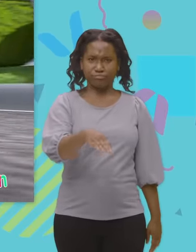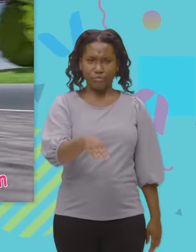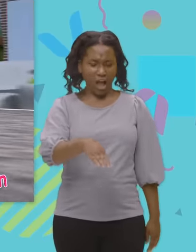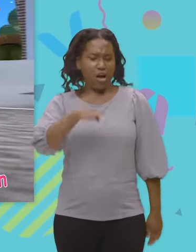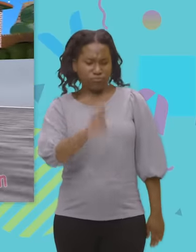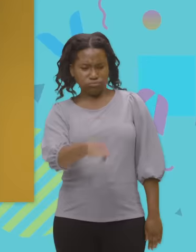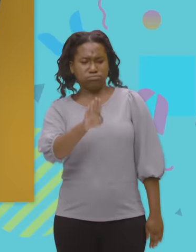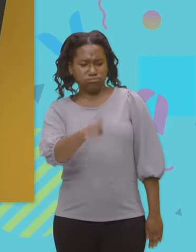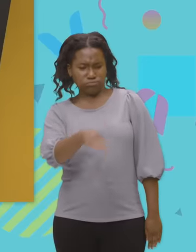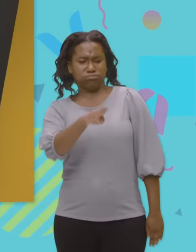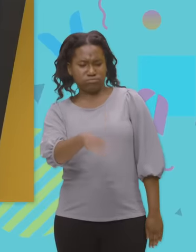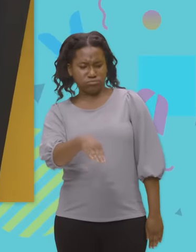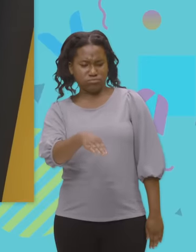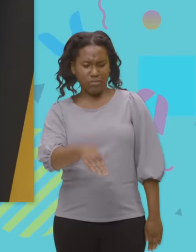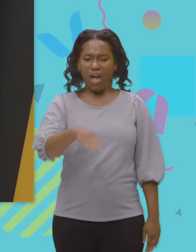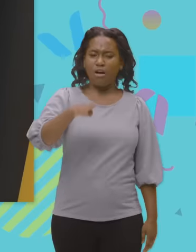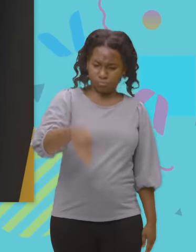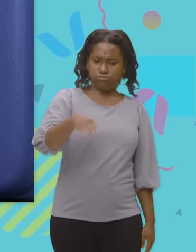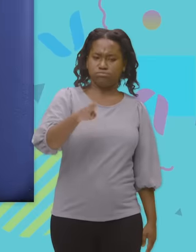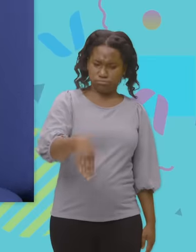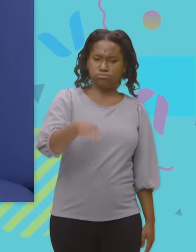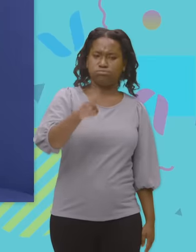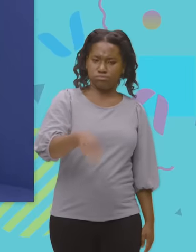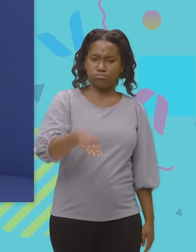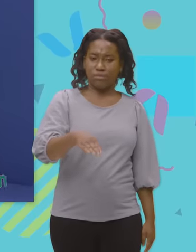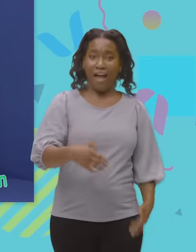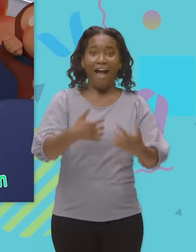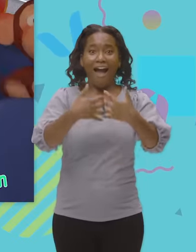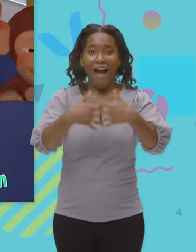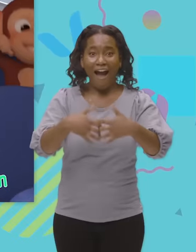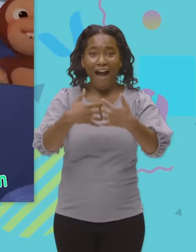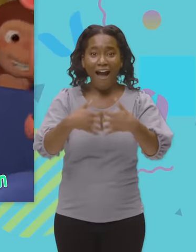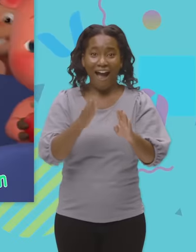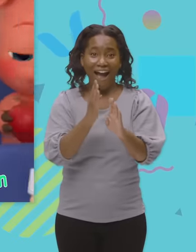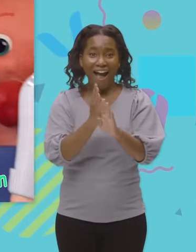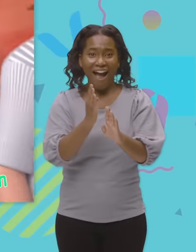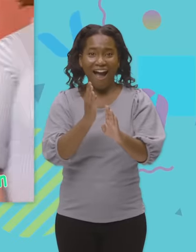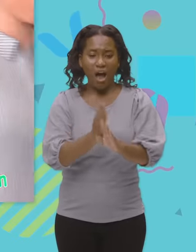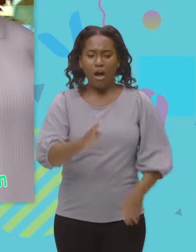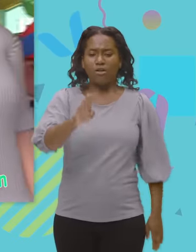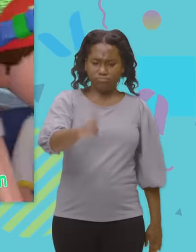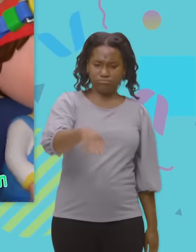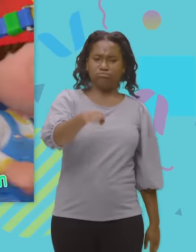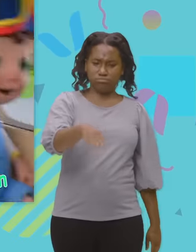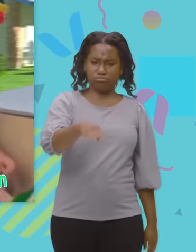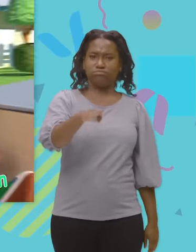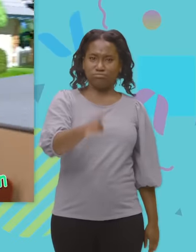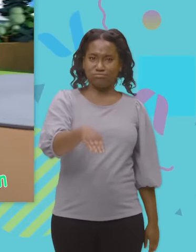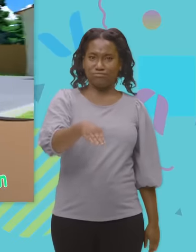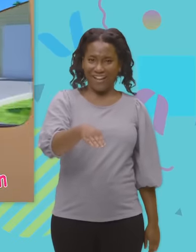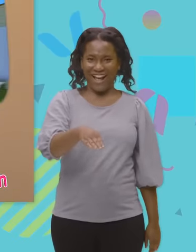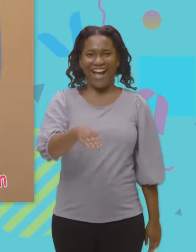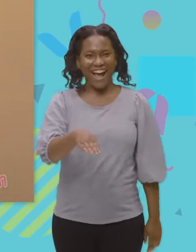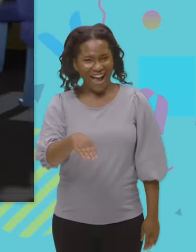vroom, vroom, vroom, vroom, vroom, vroom, vroom, vroom. The motor on the bus goes vroom,